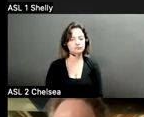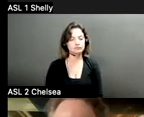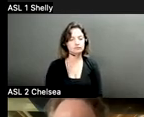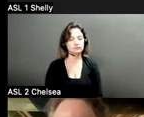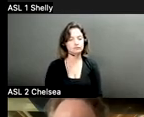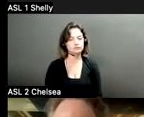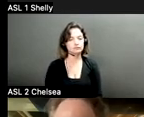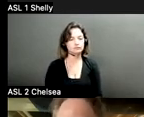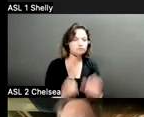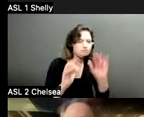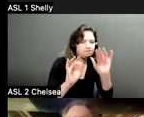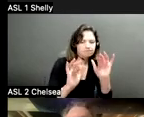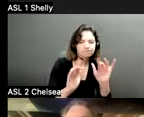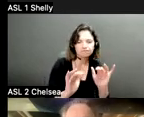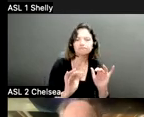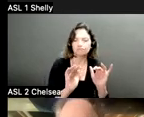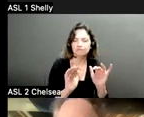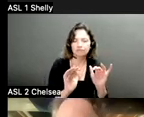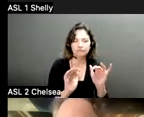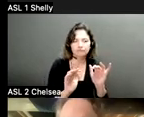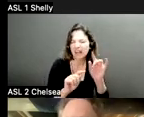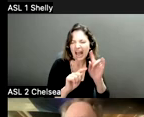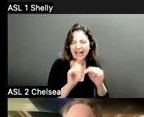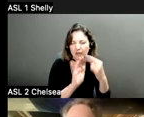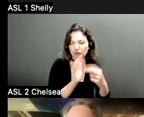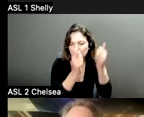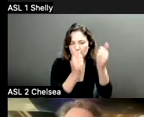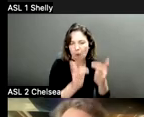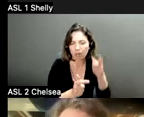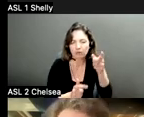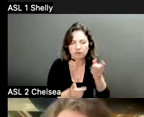let me see, I'm sorry that I can't necessarily read it all.